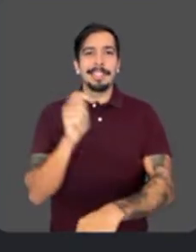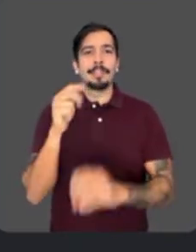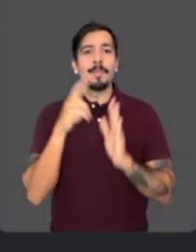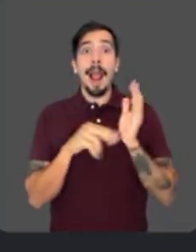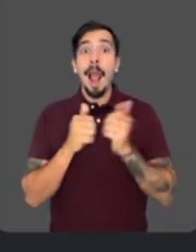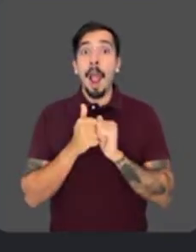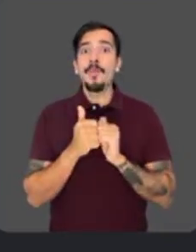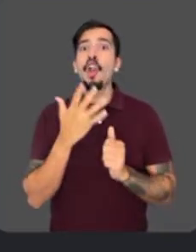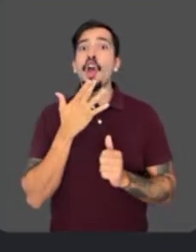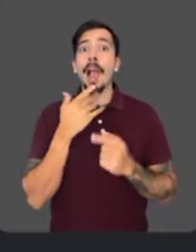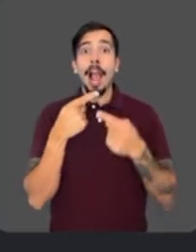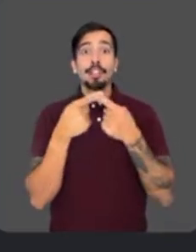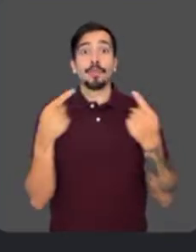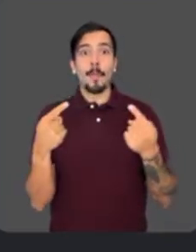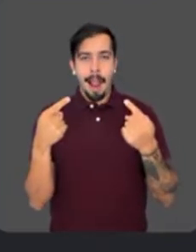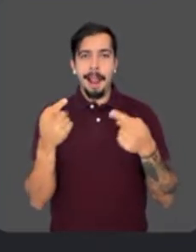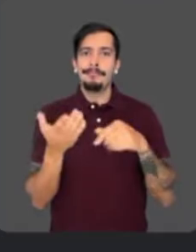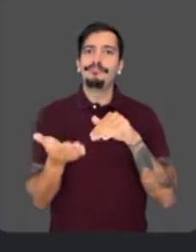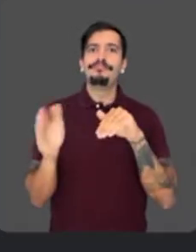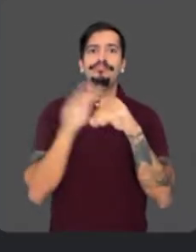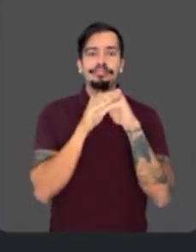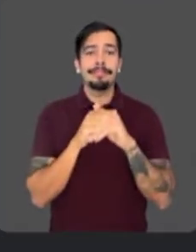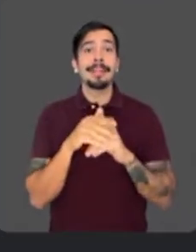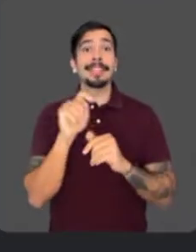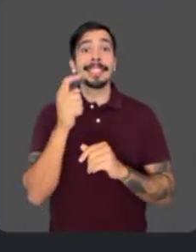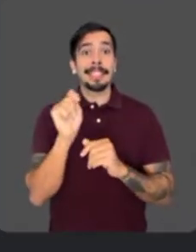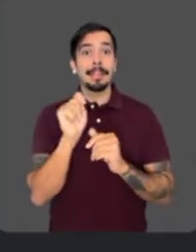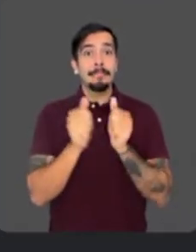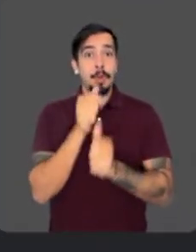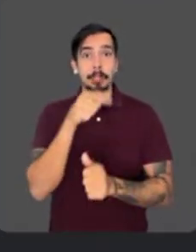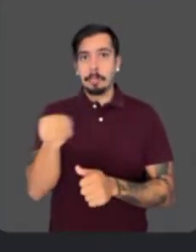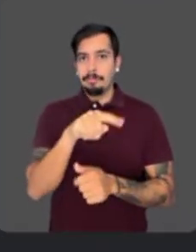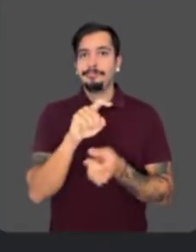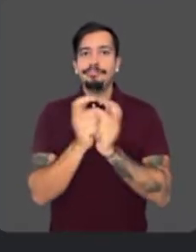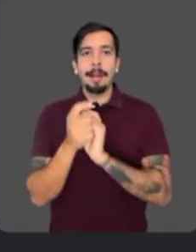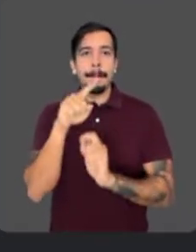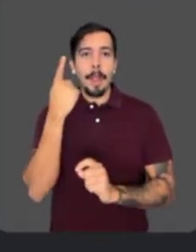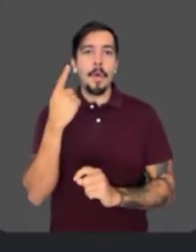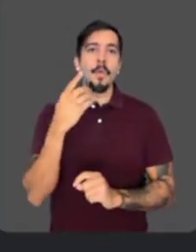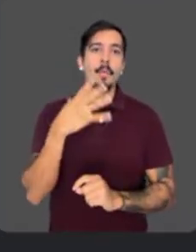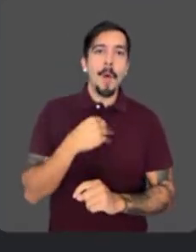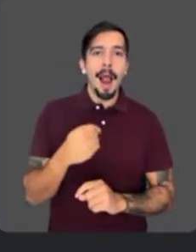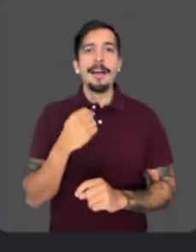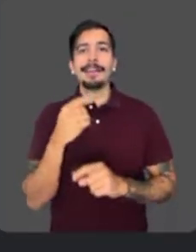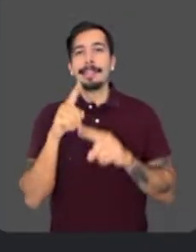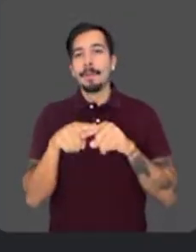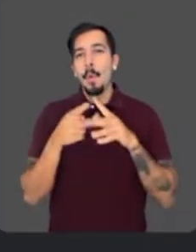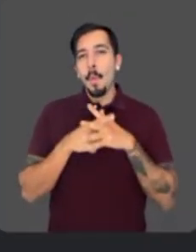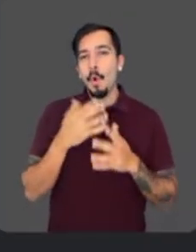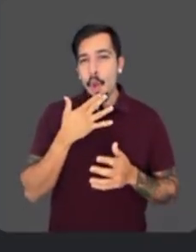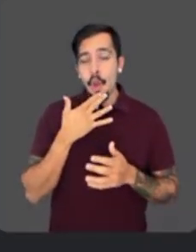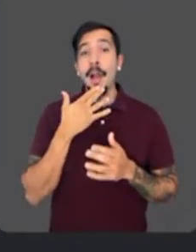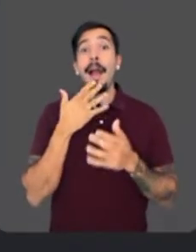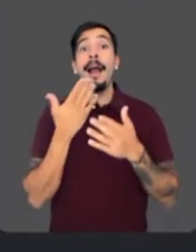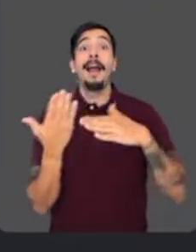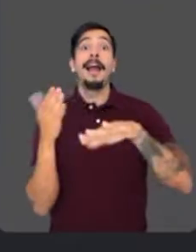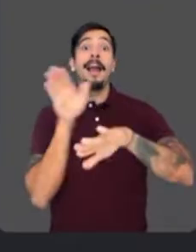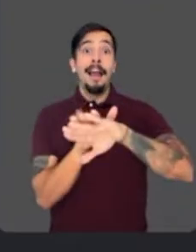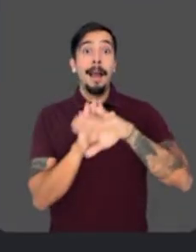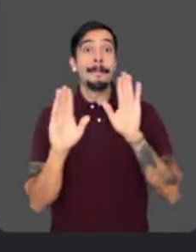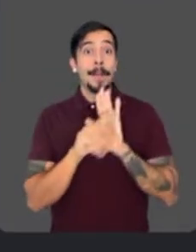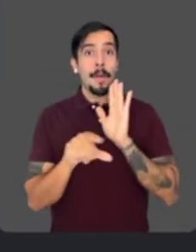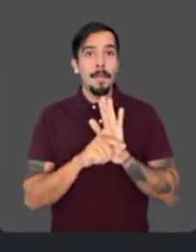readability by increasing contrast. It converts most text to black or white, depending on the original color, and then adds a